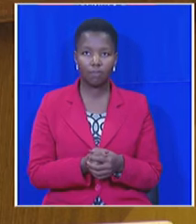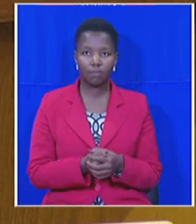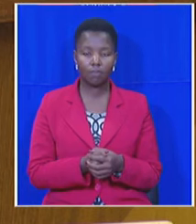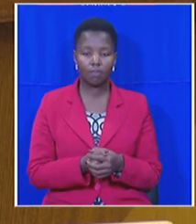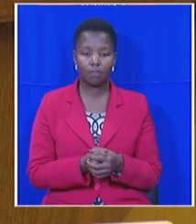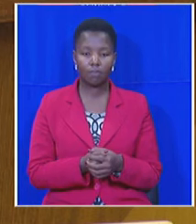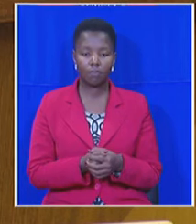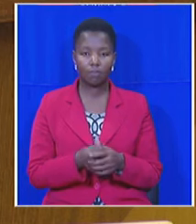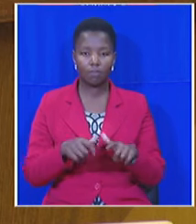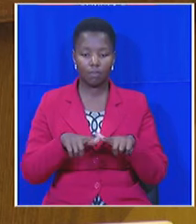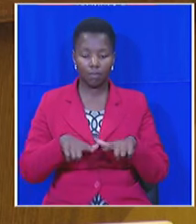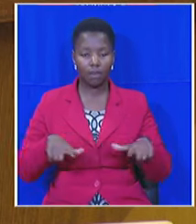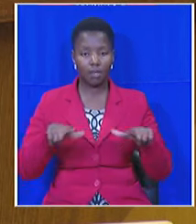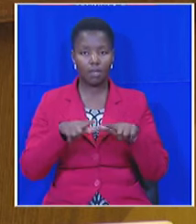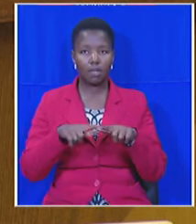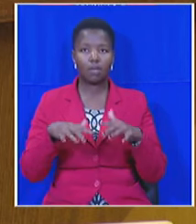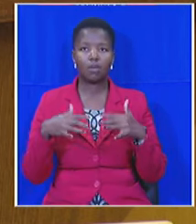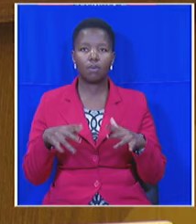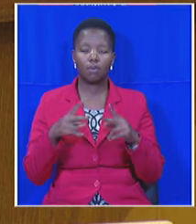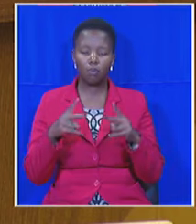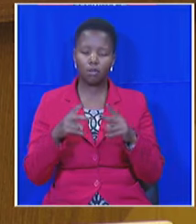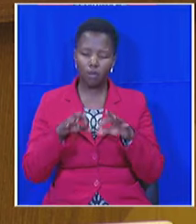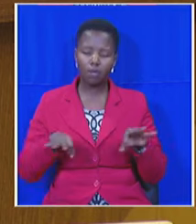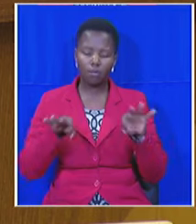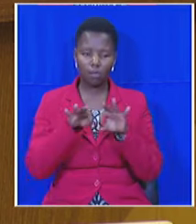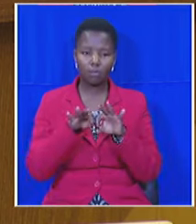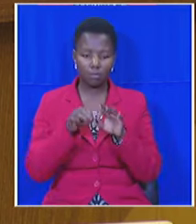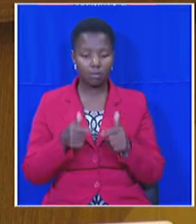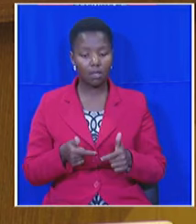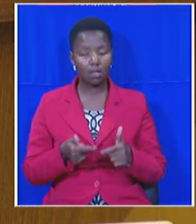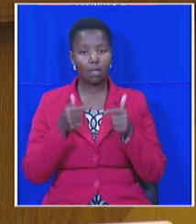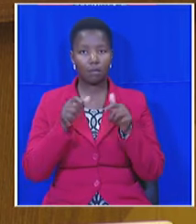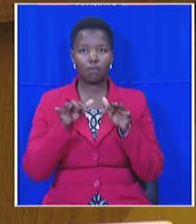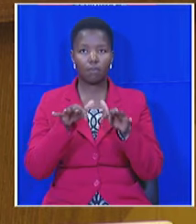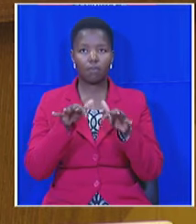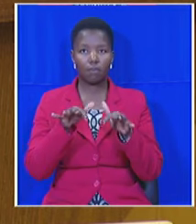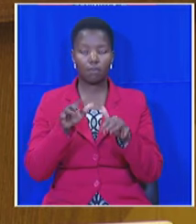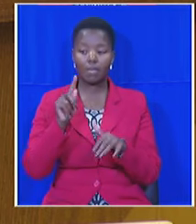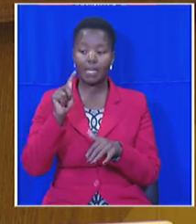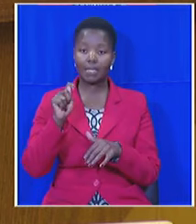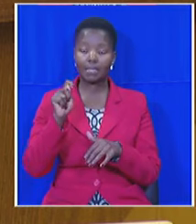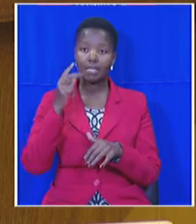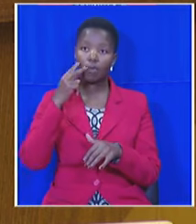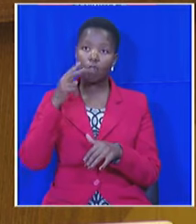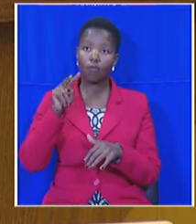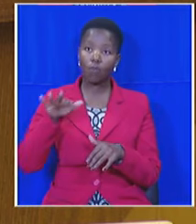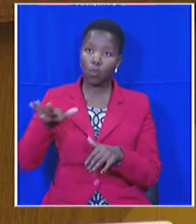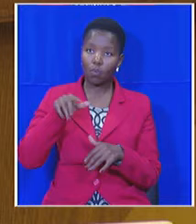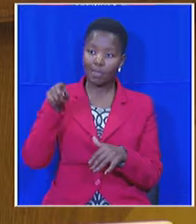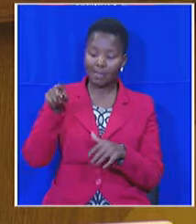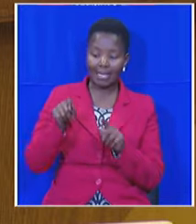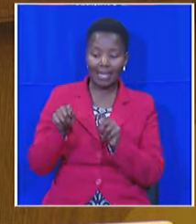land is a very important issue in the lives of people. Table view in this city, Cape